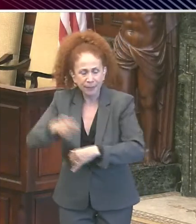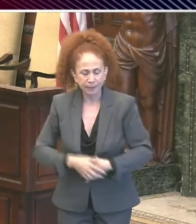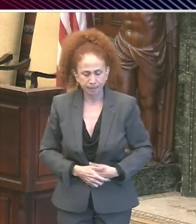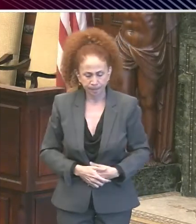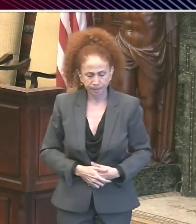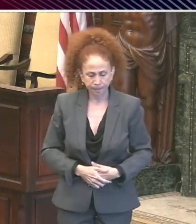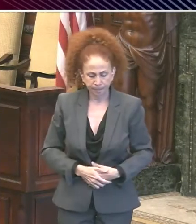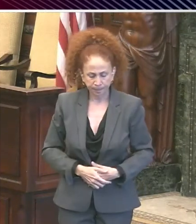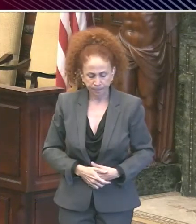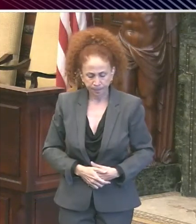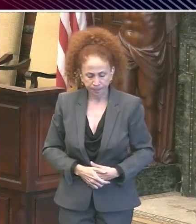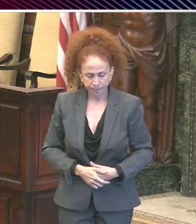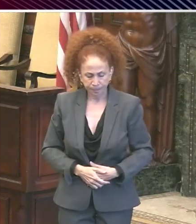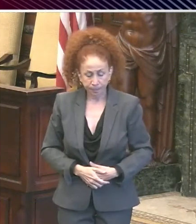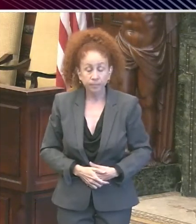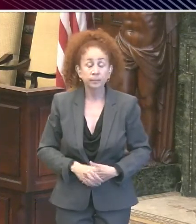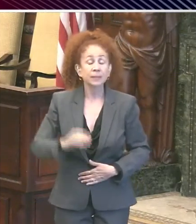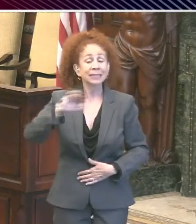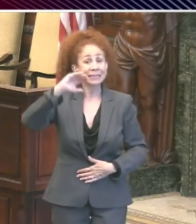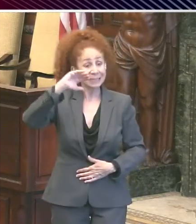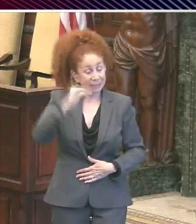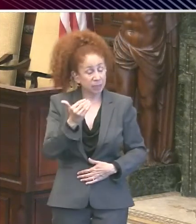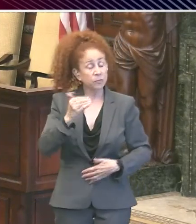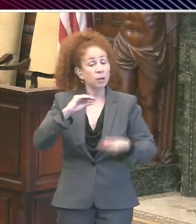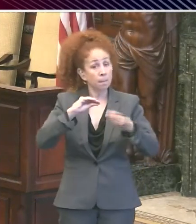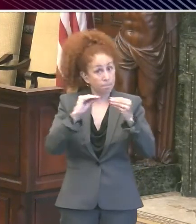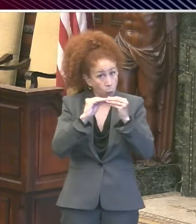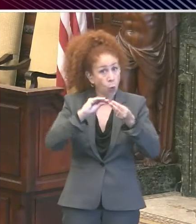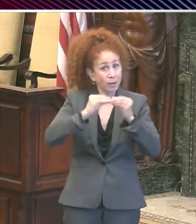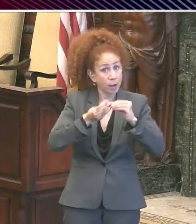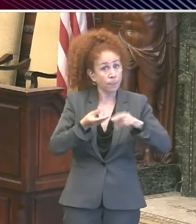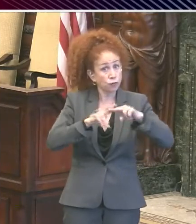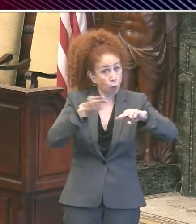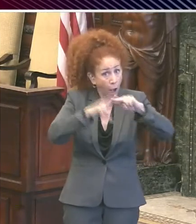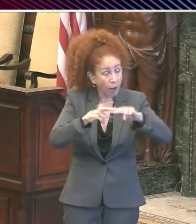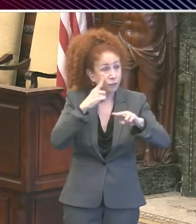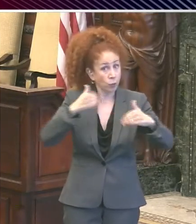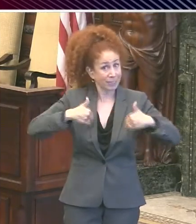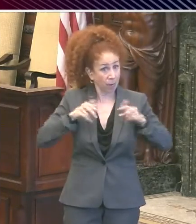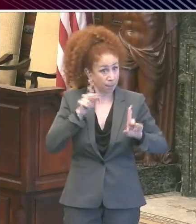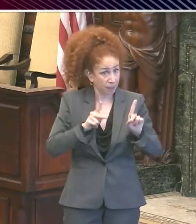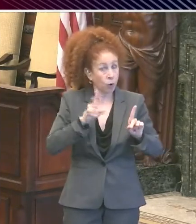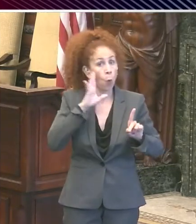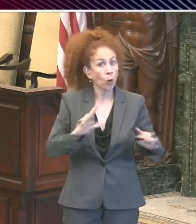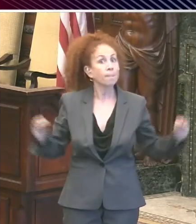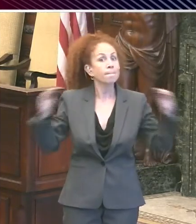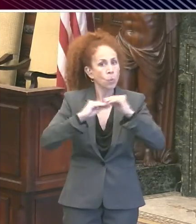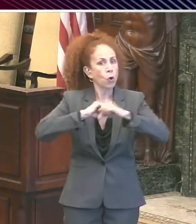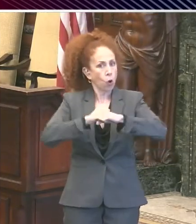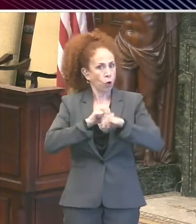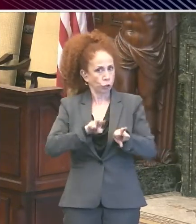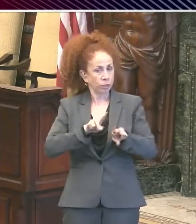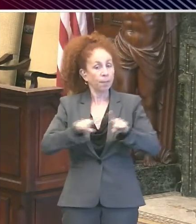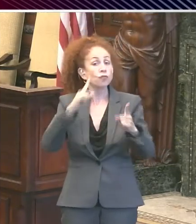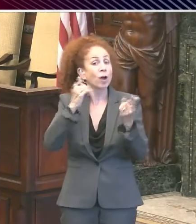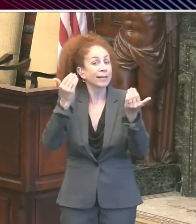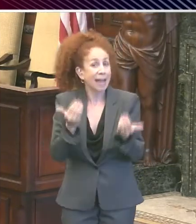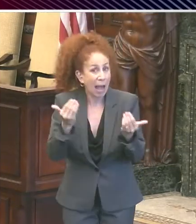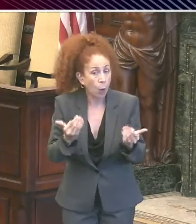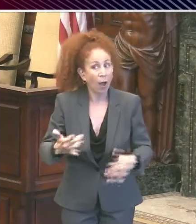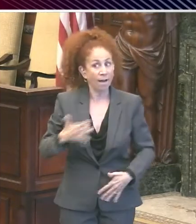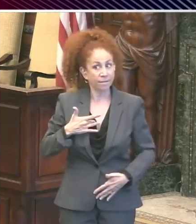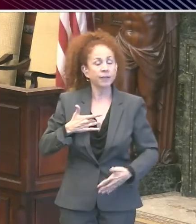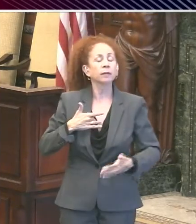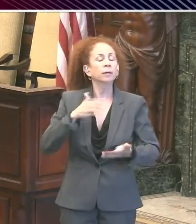certainly that the more that rates rise among young people, the more we're going to be cautious about that. At the moment, I do think that